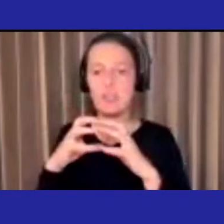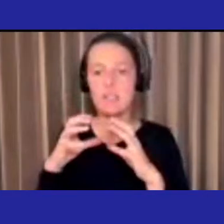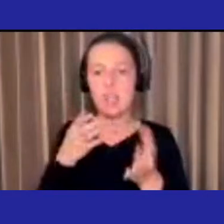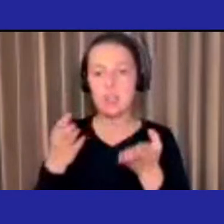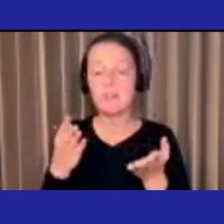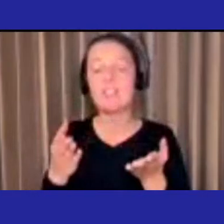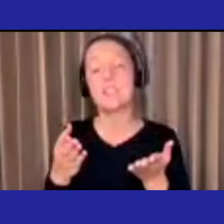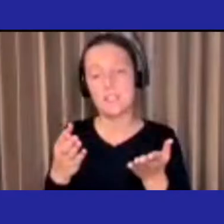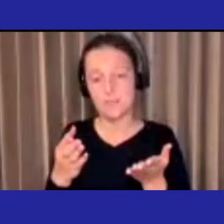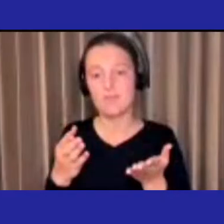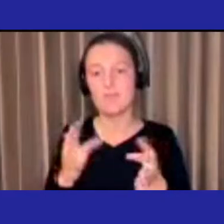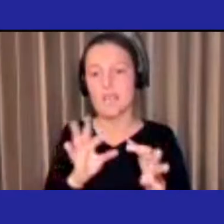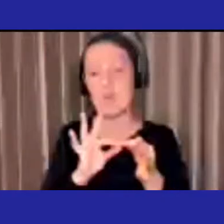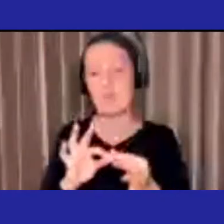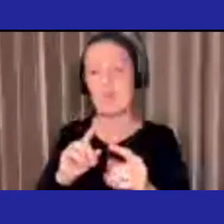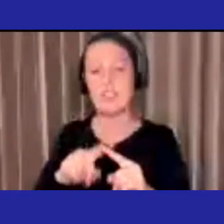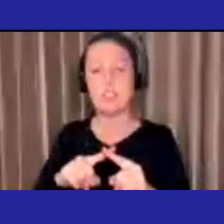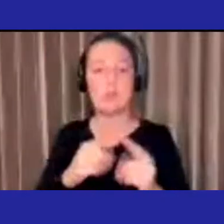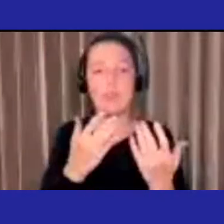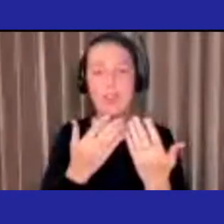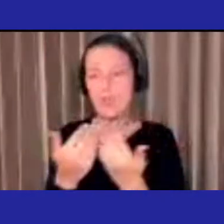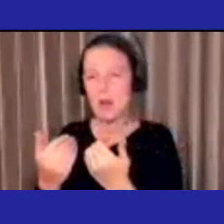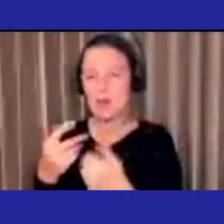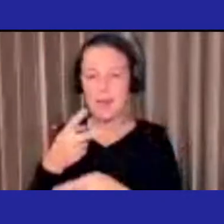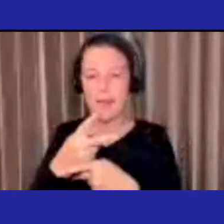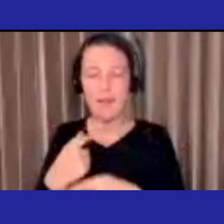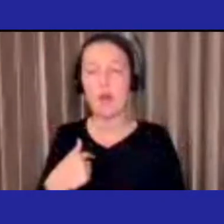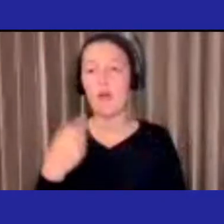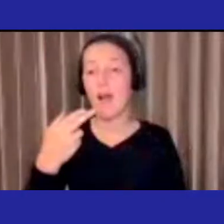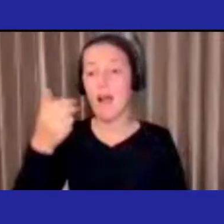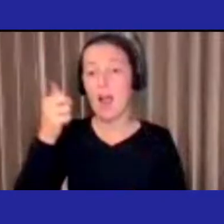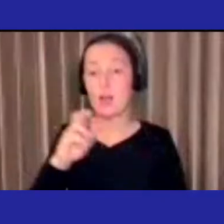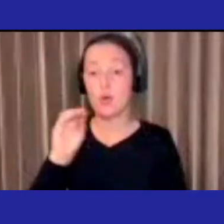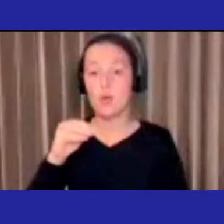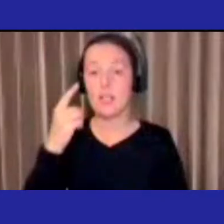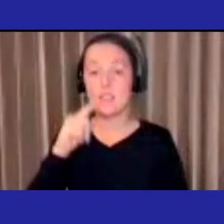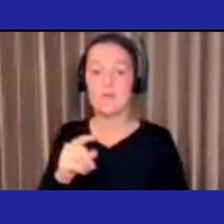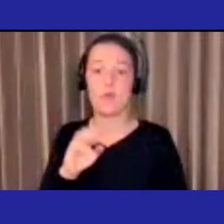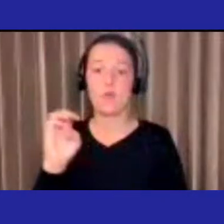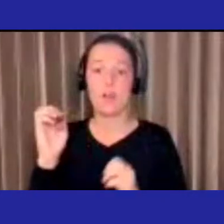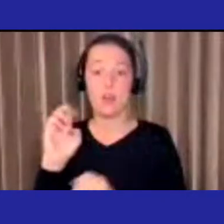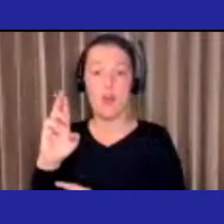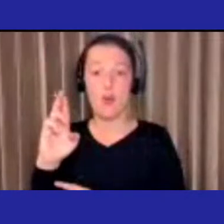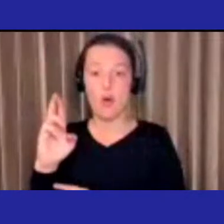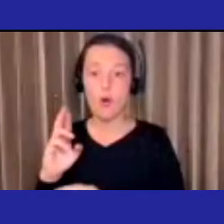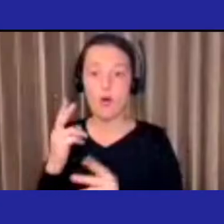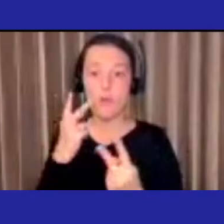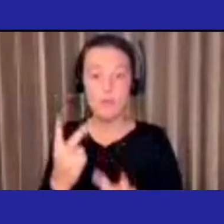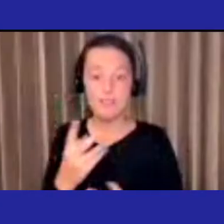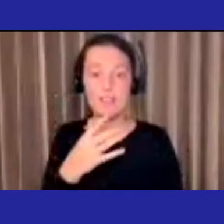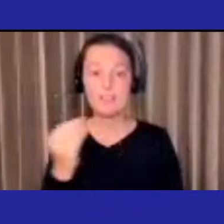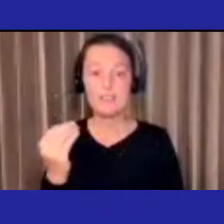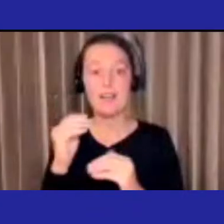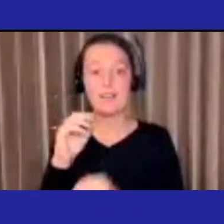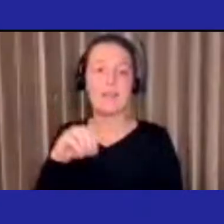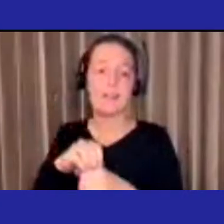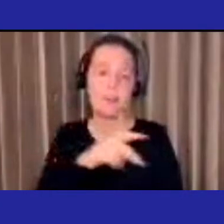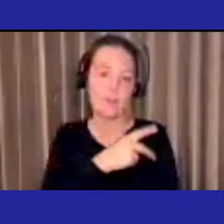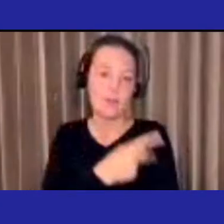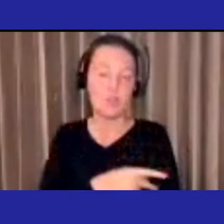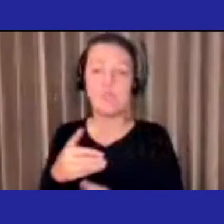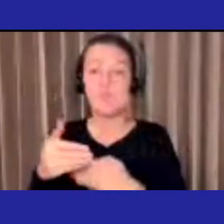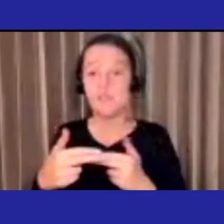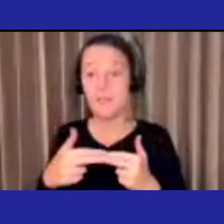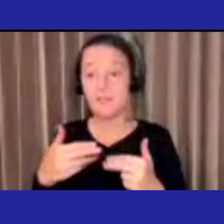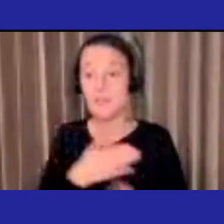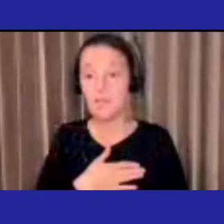higher rates of emergency room visits, and inpatient stays. Thank you. Next slide, please. So this is just some data